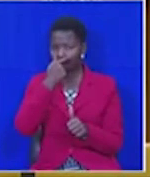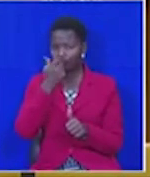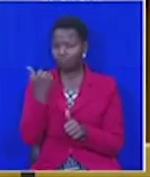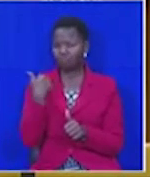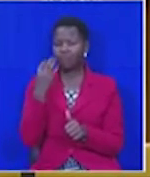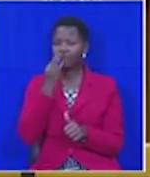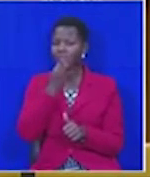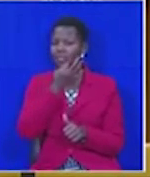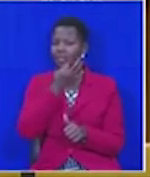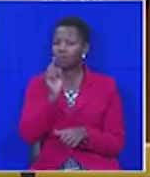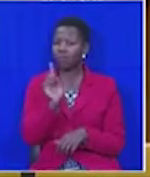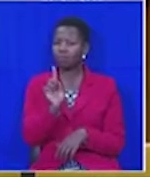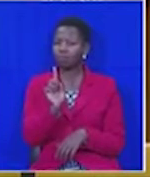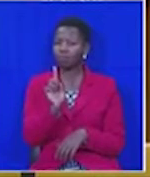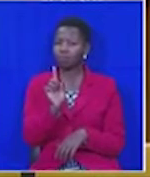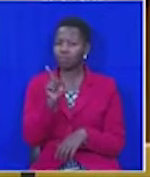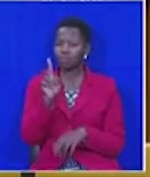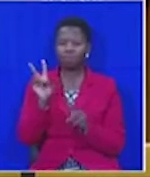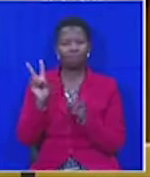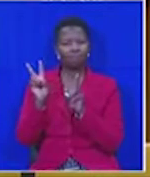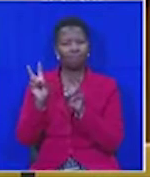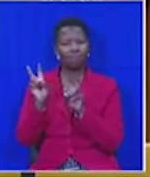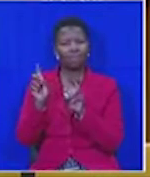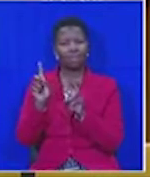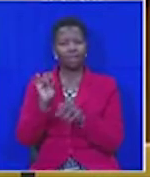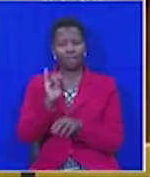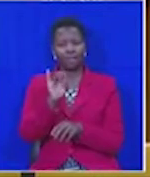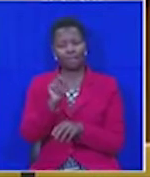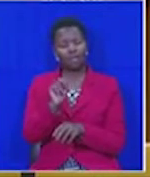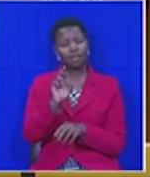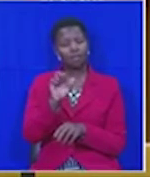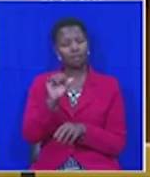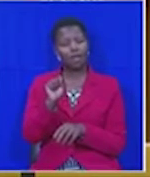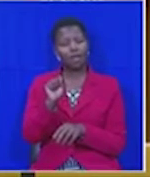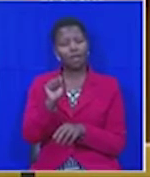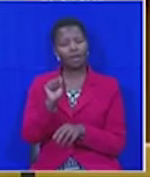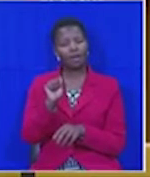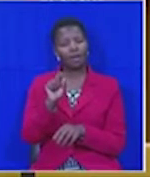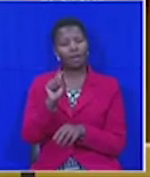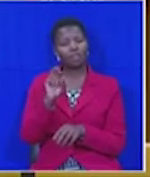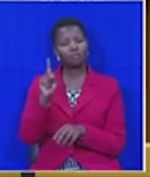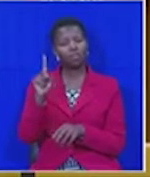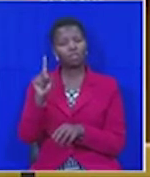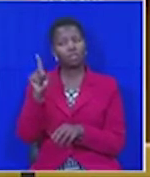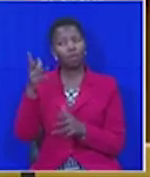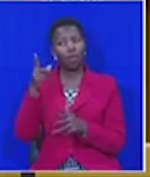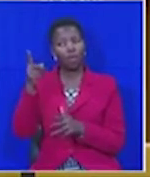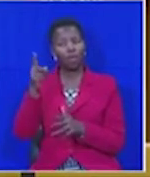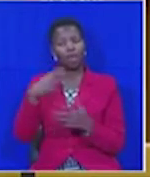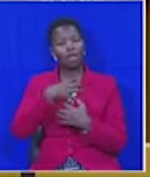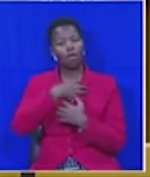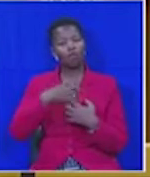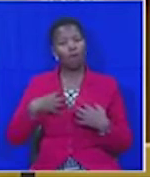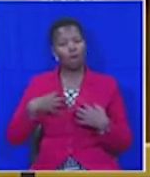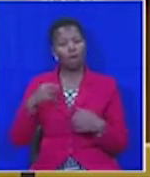infrastructure ari Rwanda endawo leyi va nge Kigali. He said the